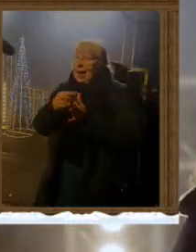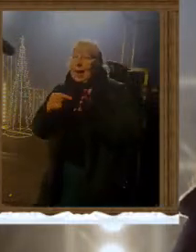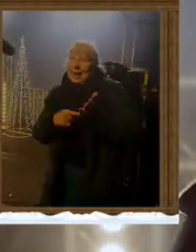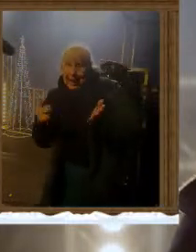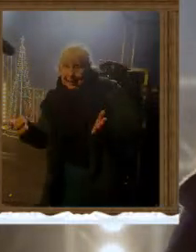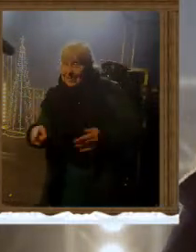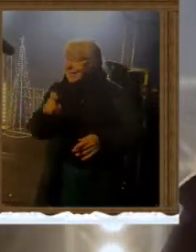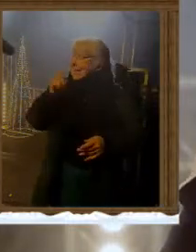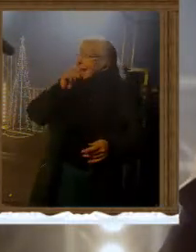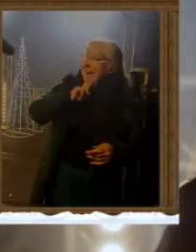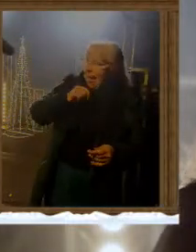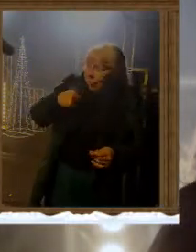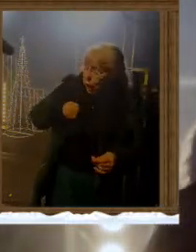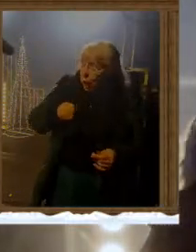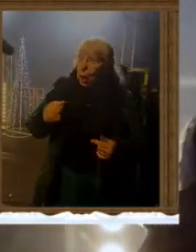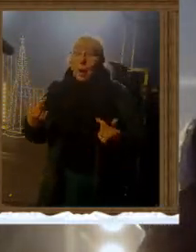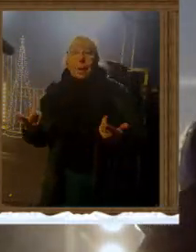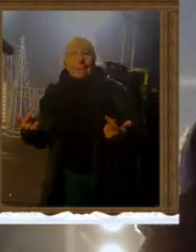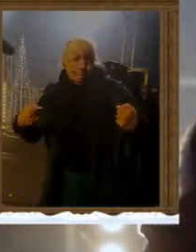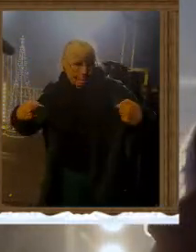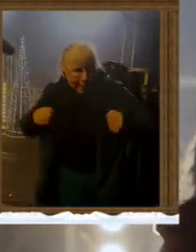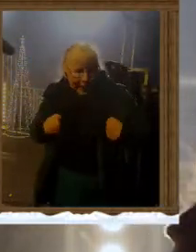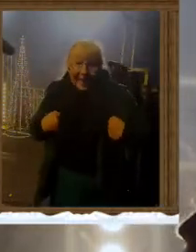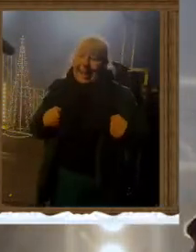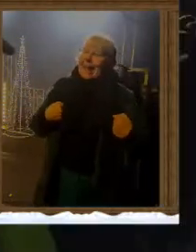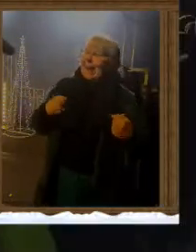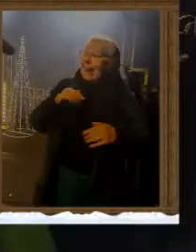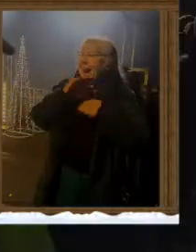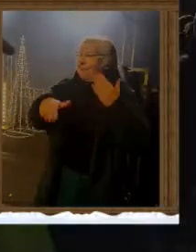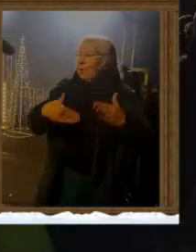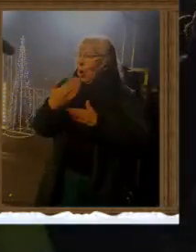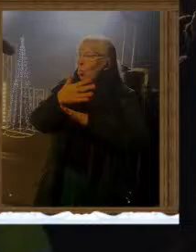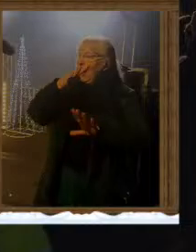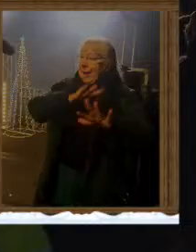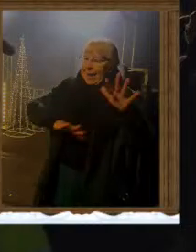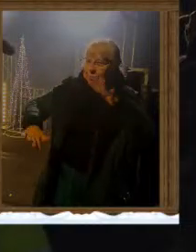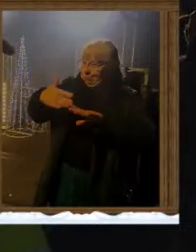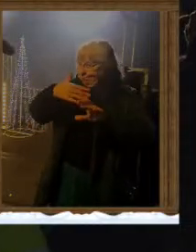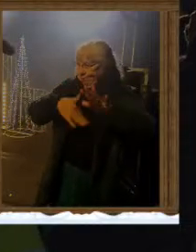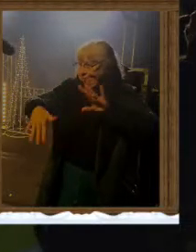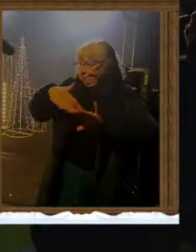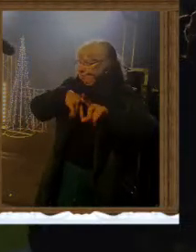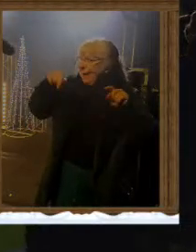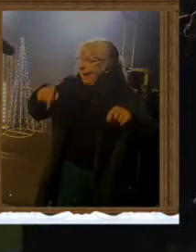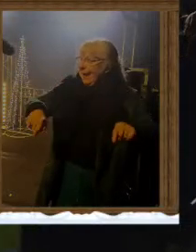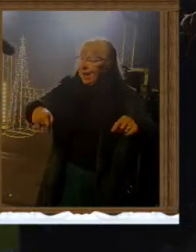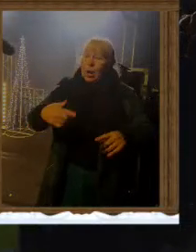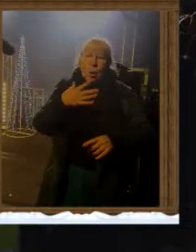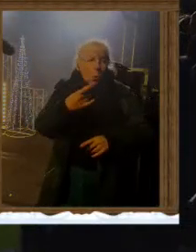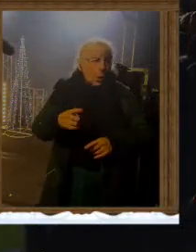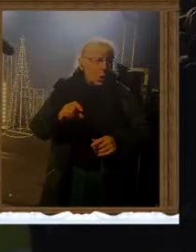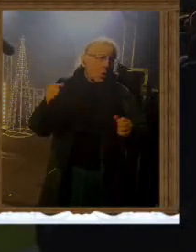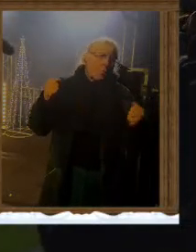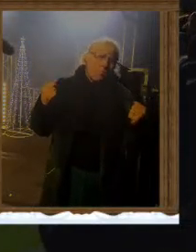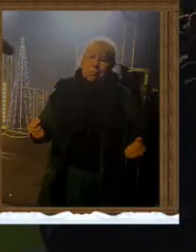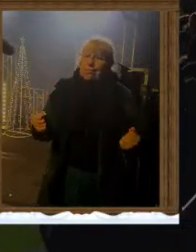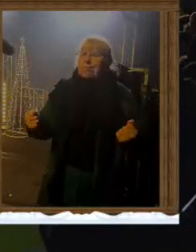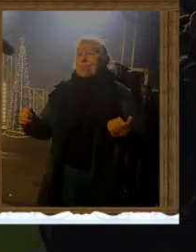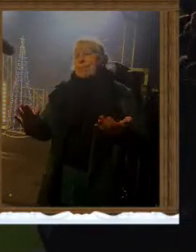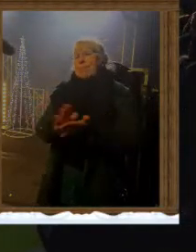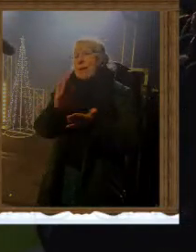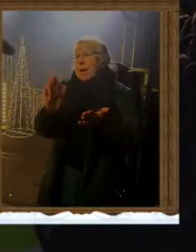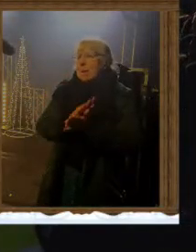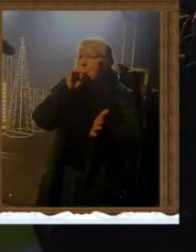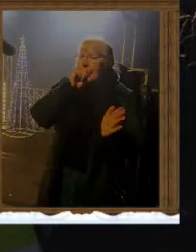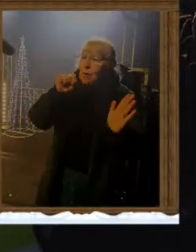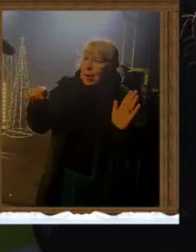from Heather, from me, and from everybody working behind the scenes at this event, we wish you a very, very Merry